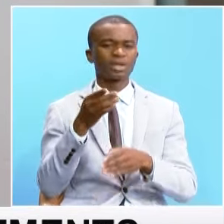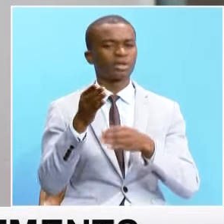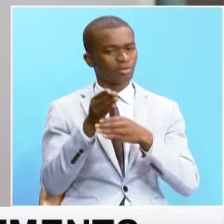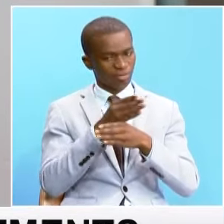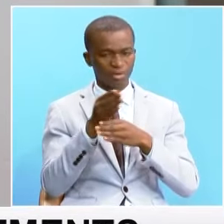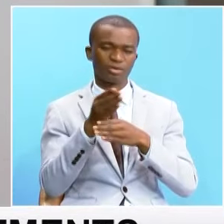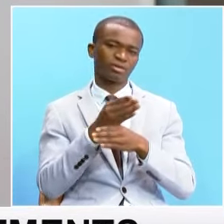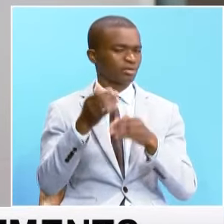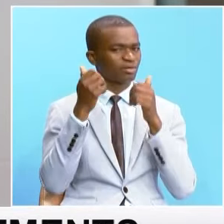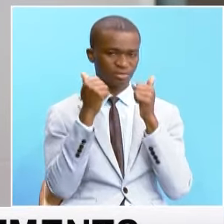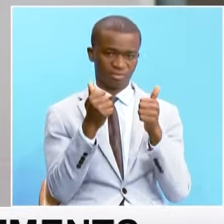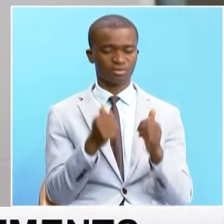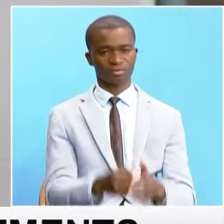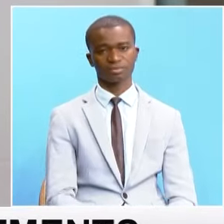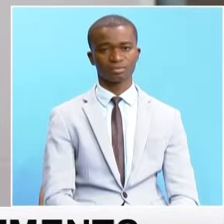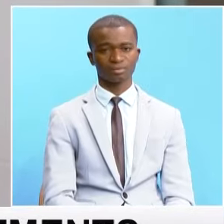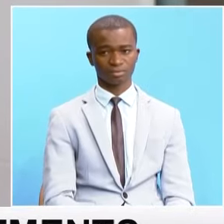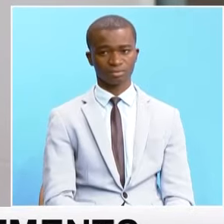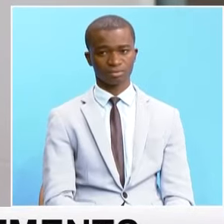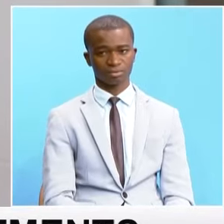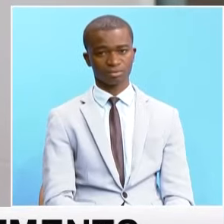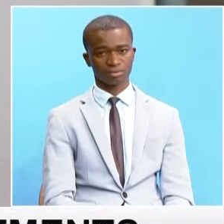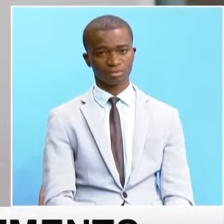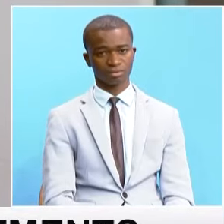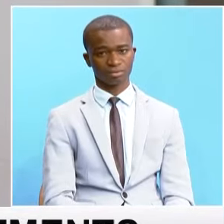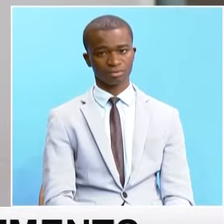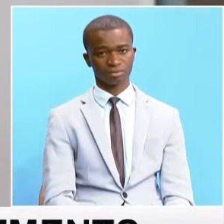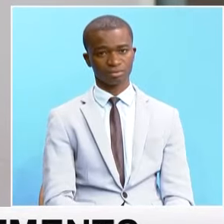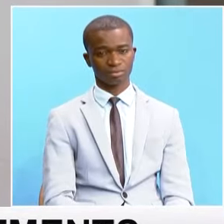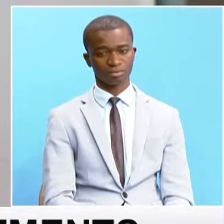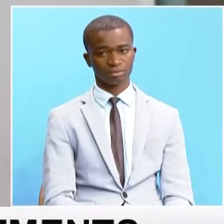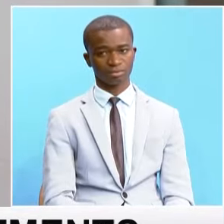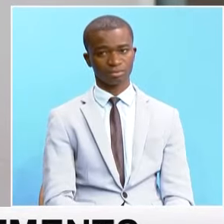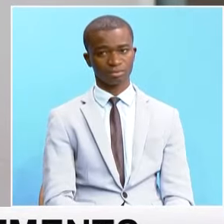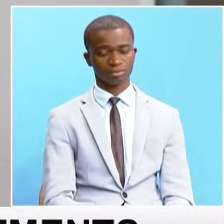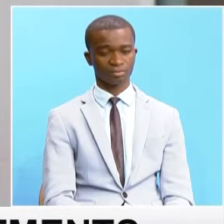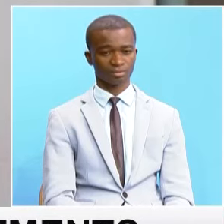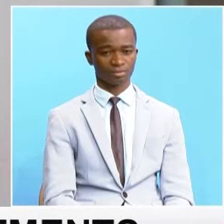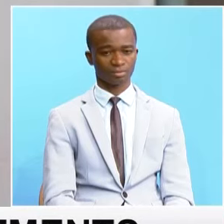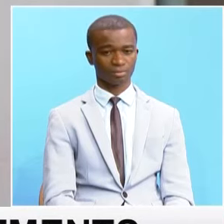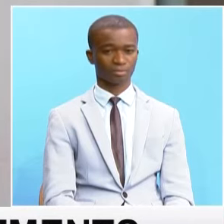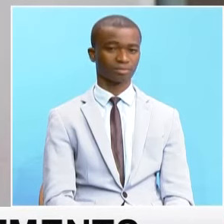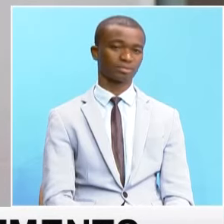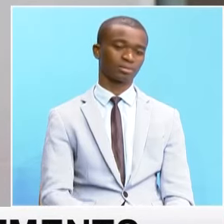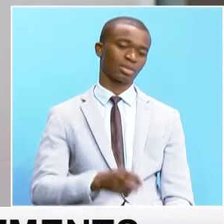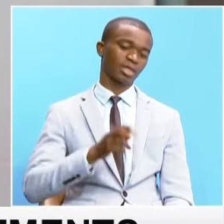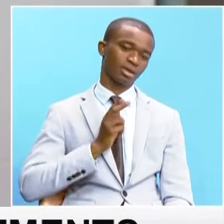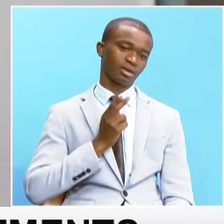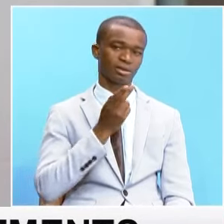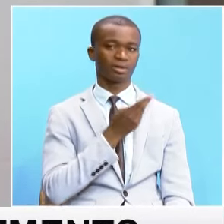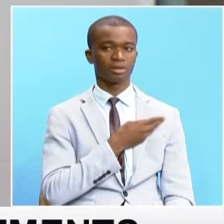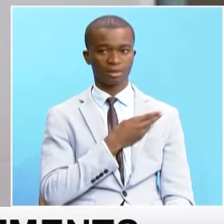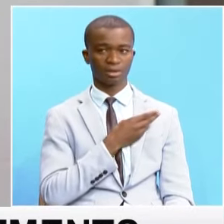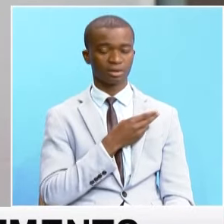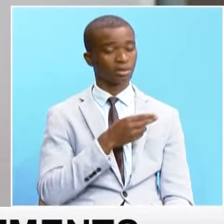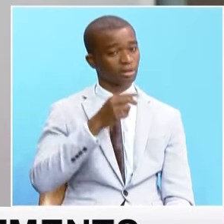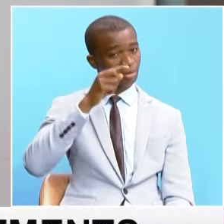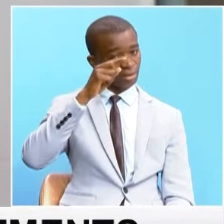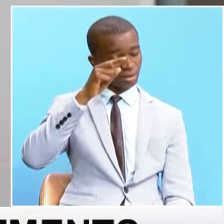beneficial opportunities. And also to provide a support platform for China's